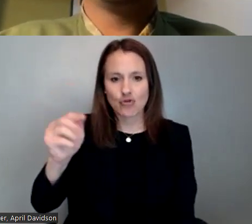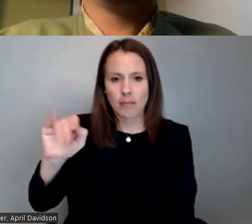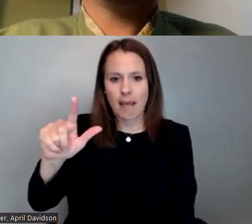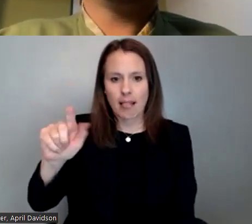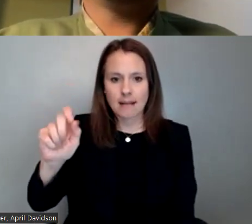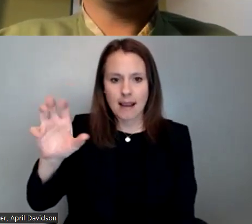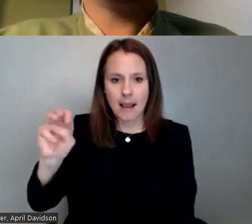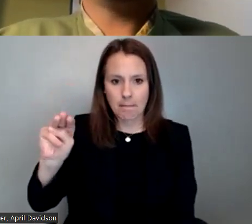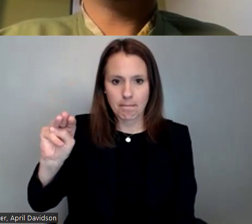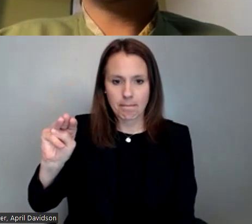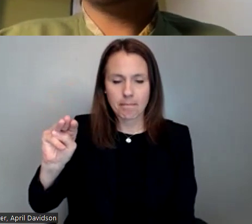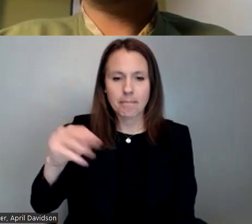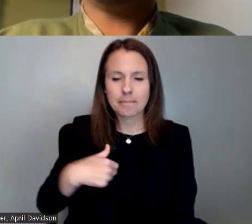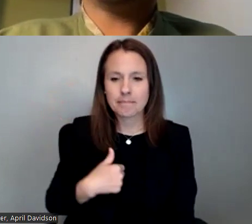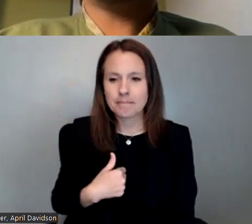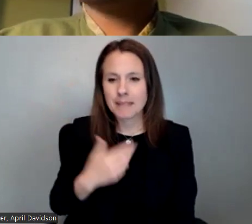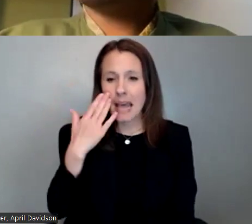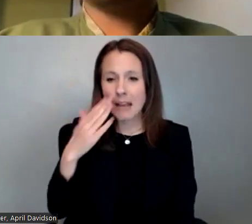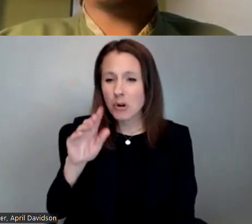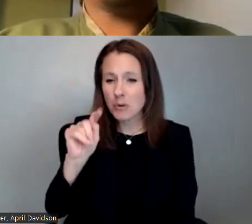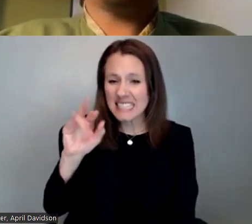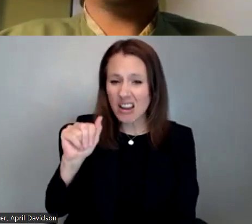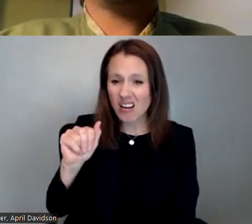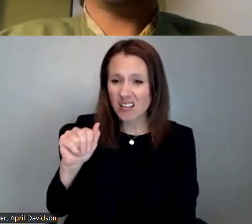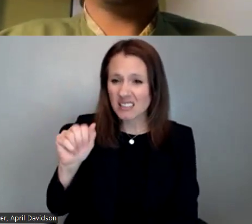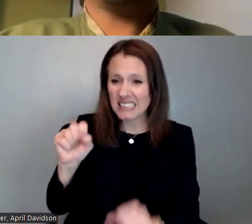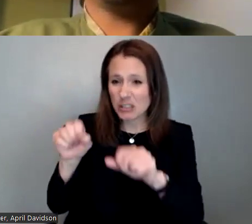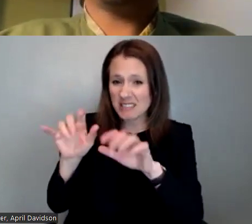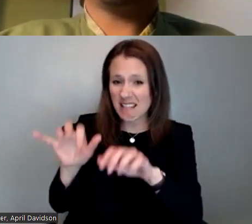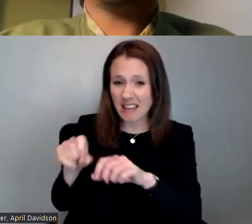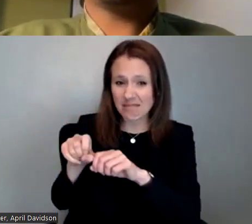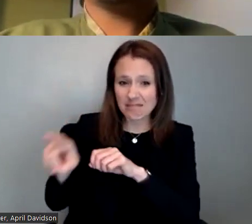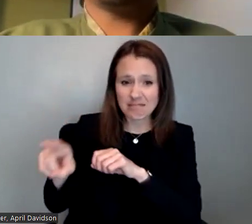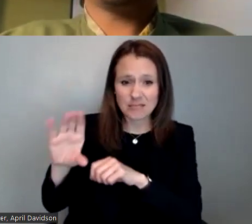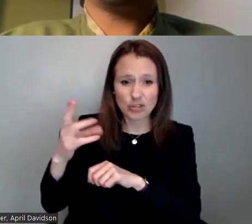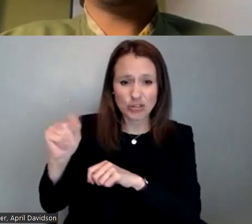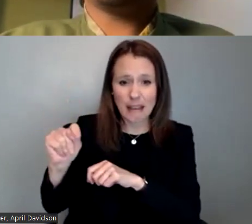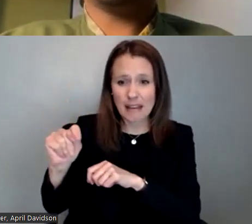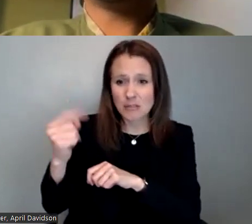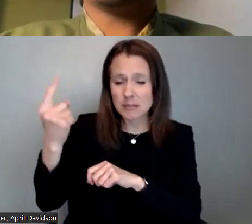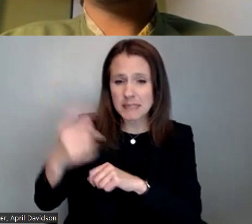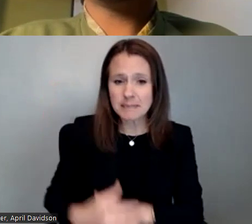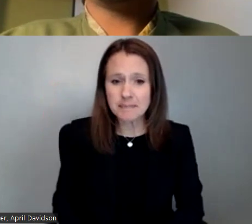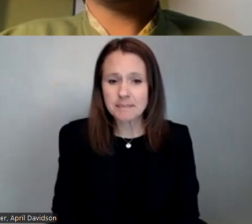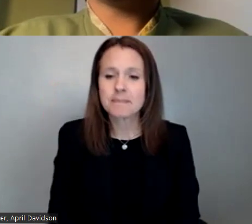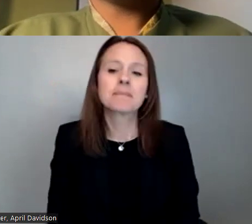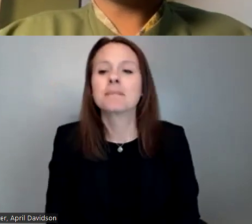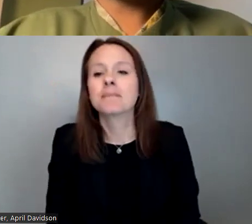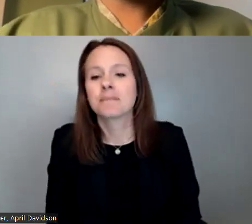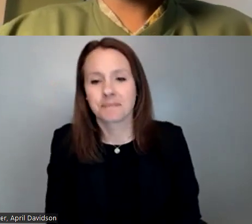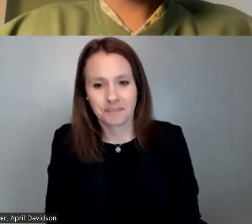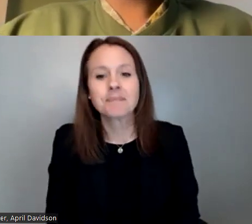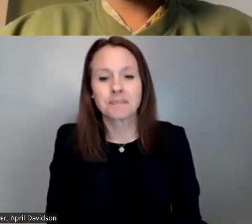MDYKS069@gmail.com. I don't know, Chera, if you could have typed that and send it in or something in the chat. That would